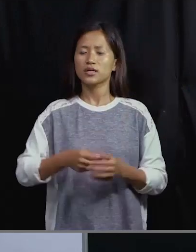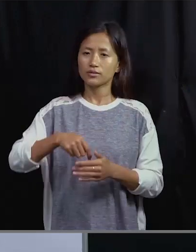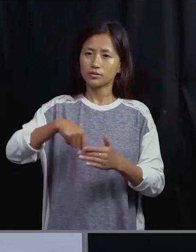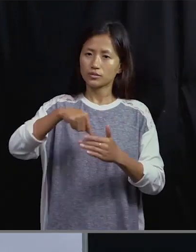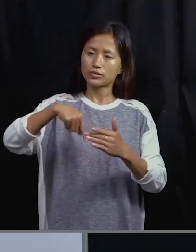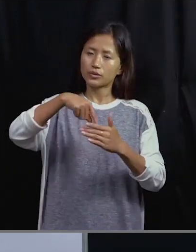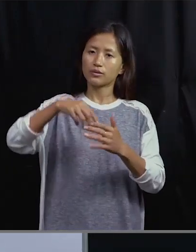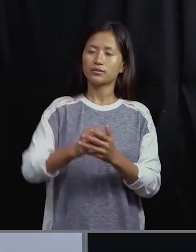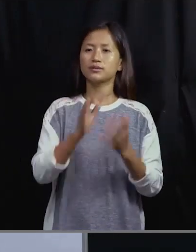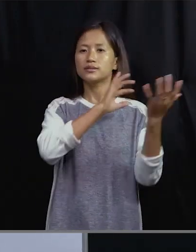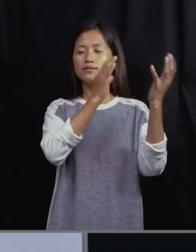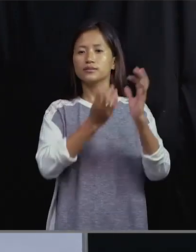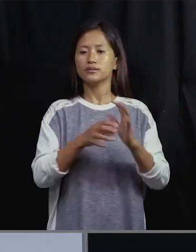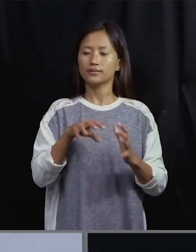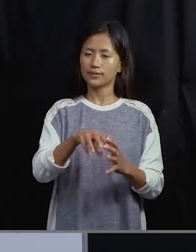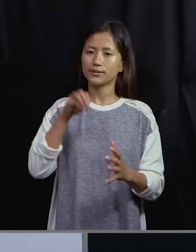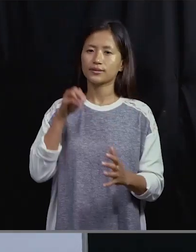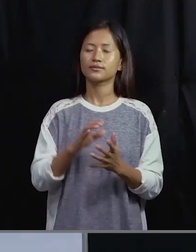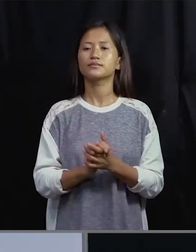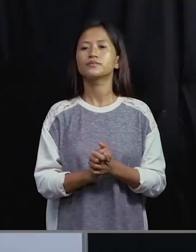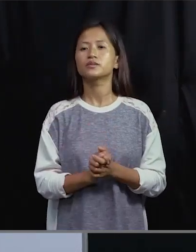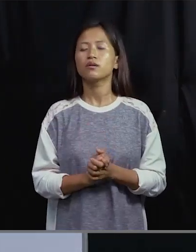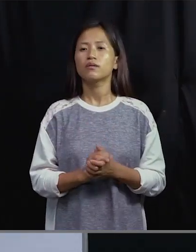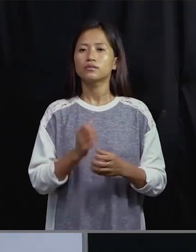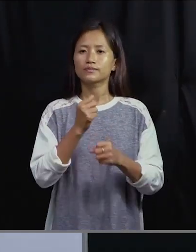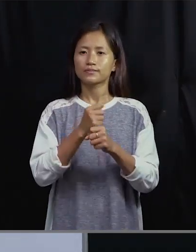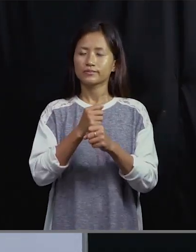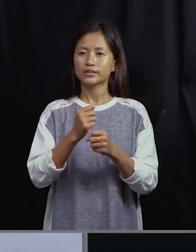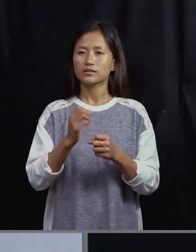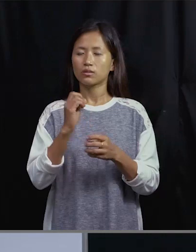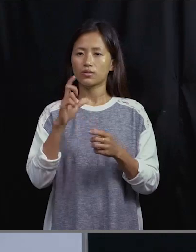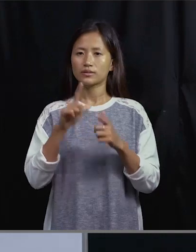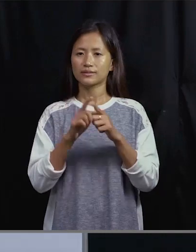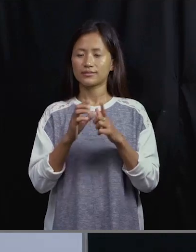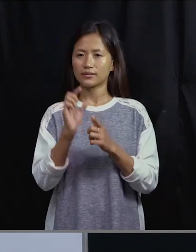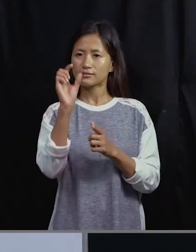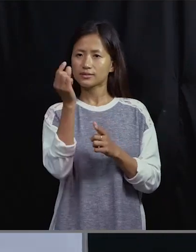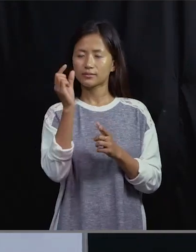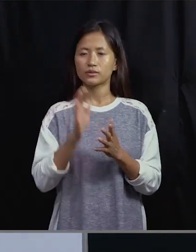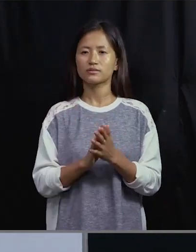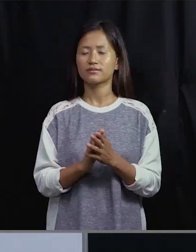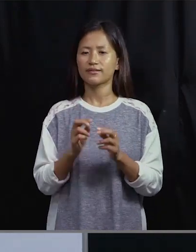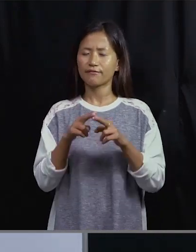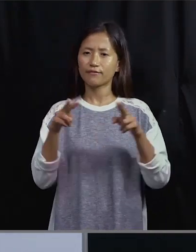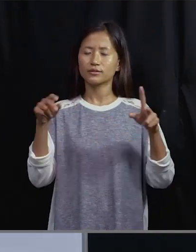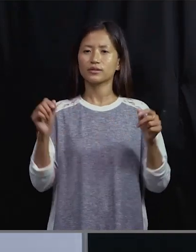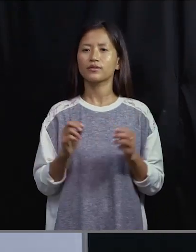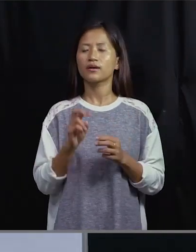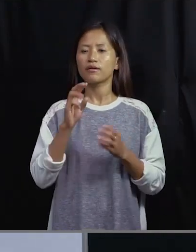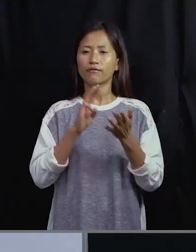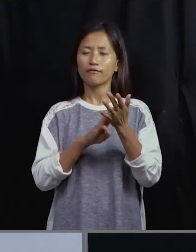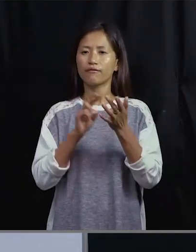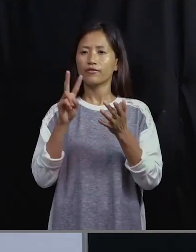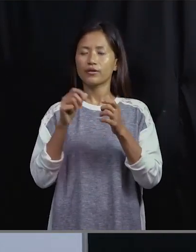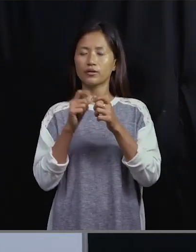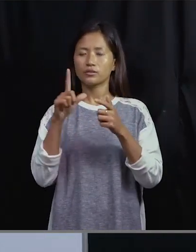earth, and then from there they used to get gold or diamonds or precious stones or some valuable minerals and all,